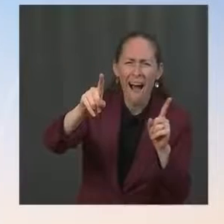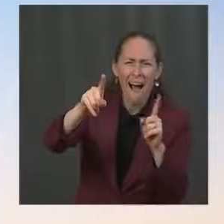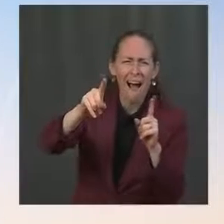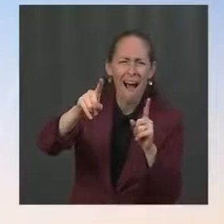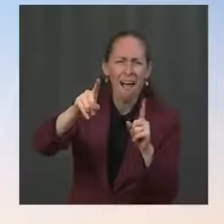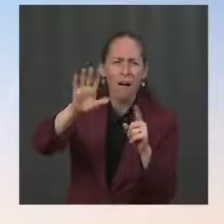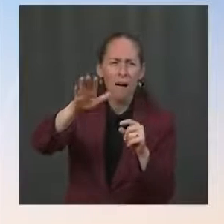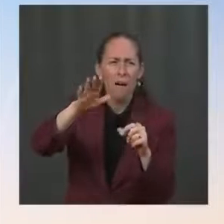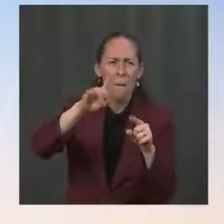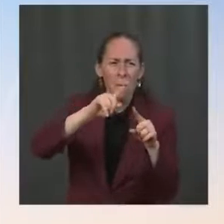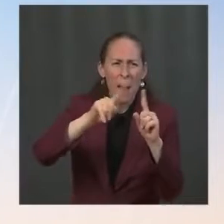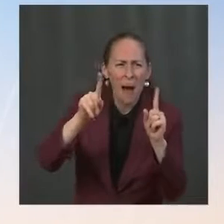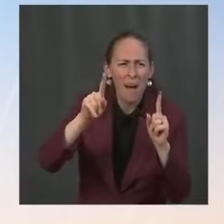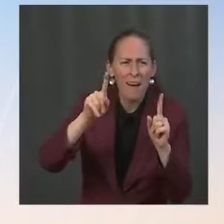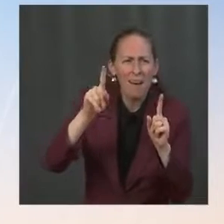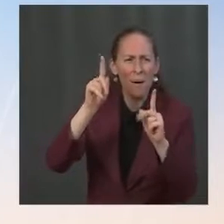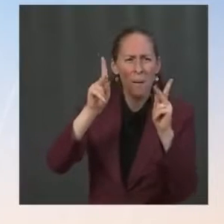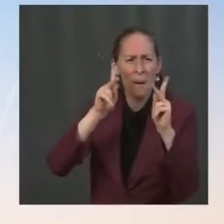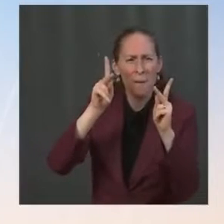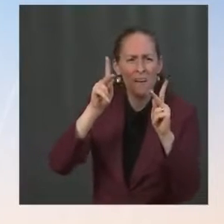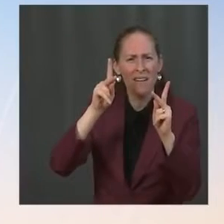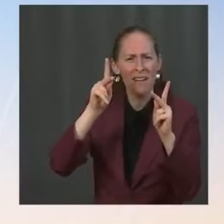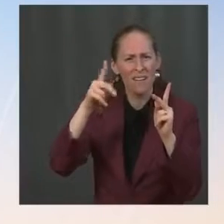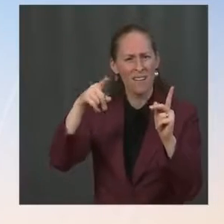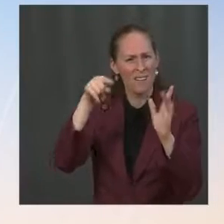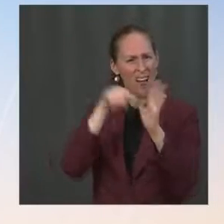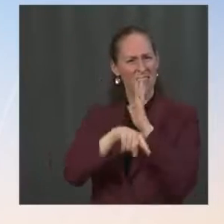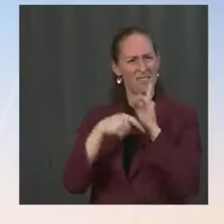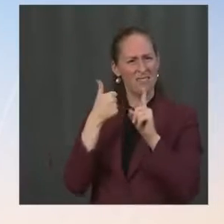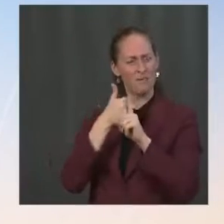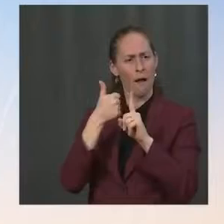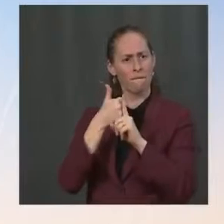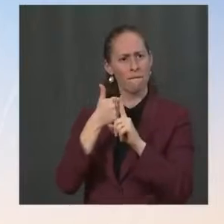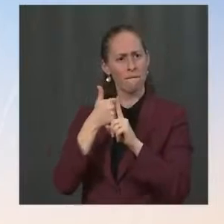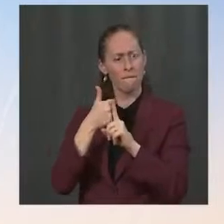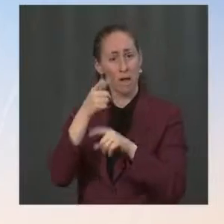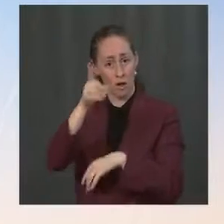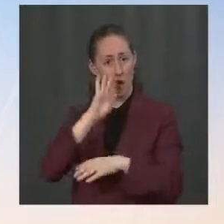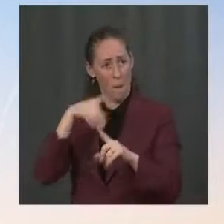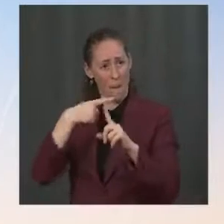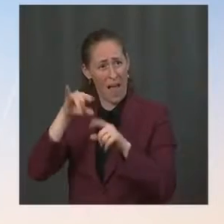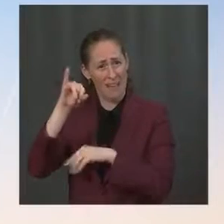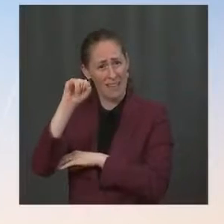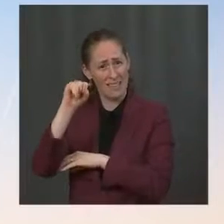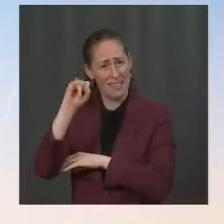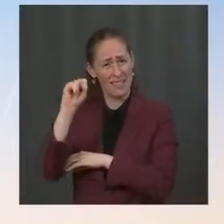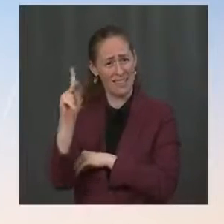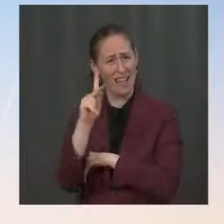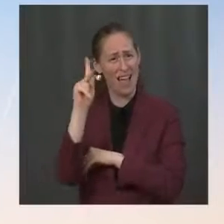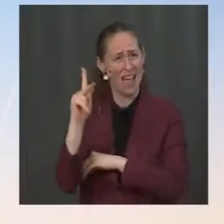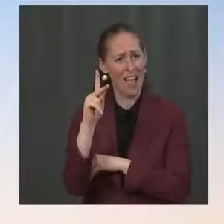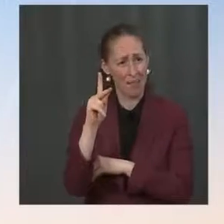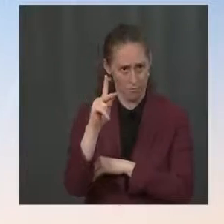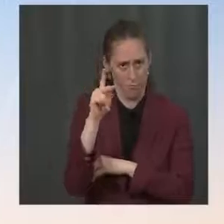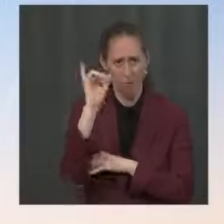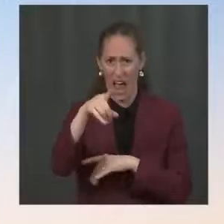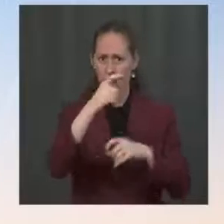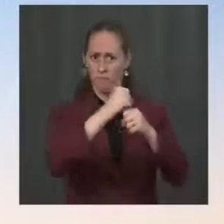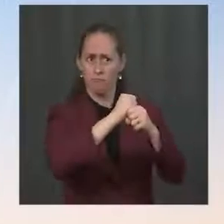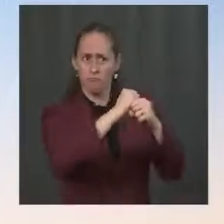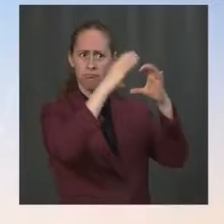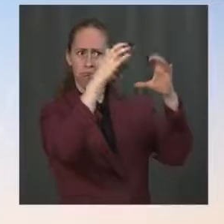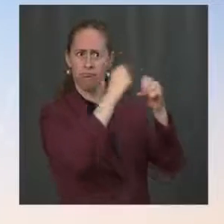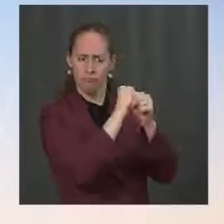themselves. He was referring to the attack of terrorists from ISIS-K who launched this attack and killed U.S. service members. I don't think he. Should be going after